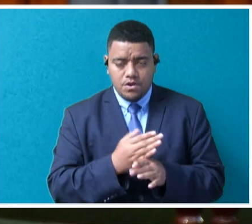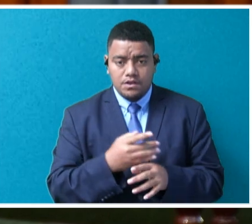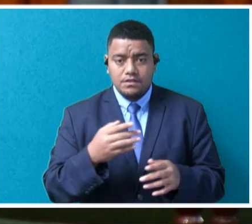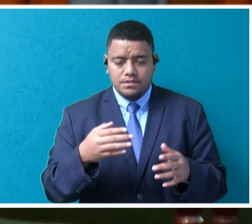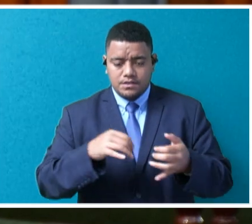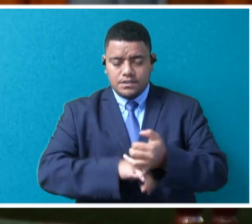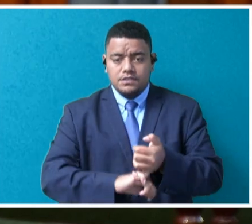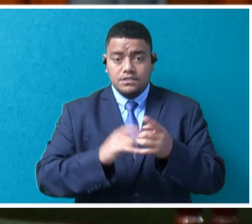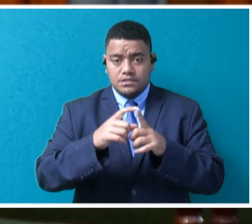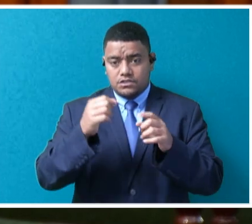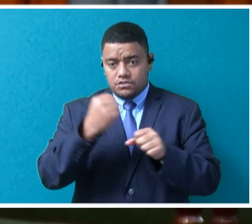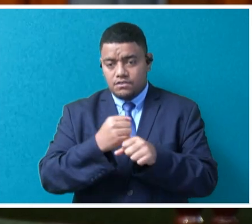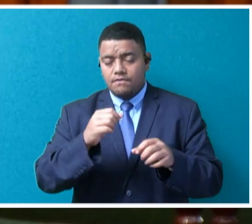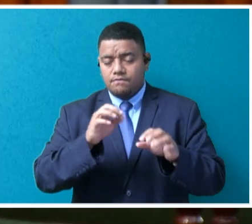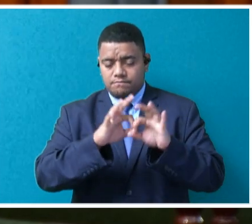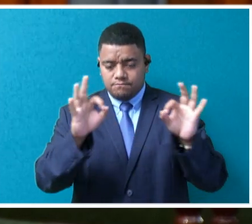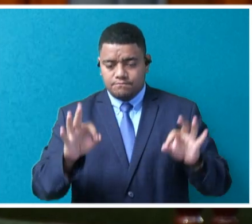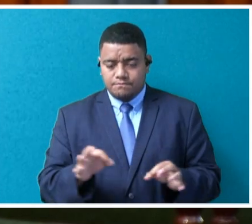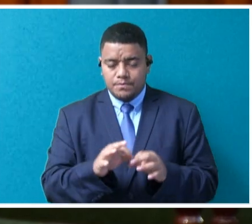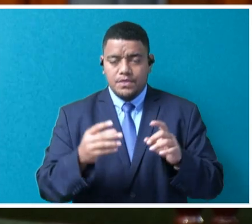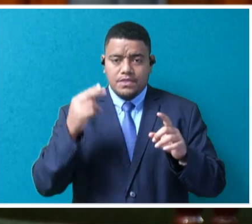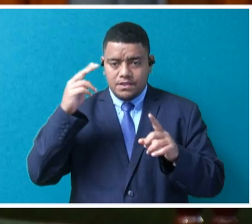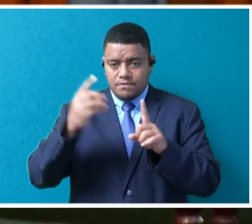SDG 4, the National Development Plan